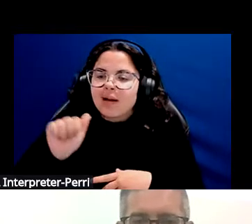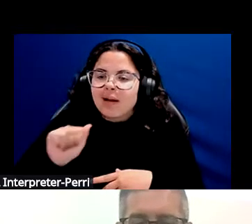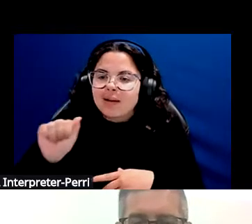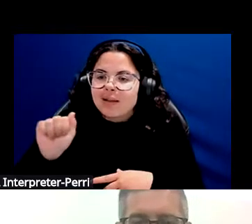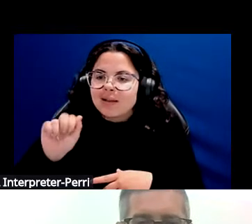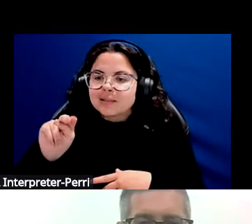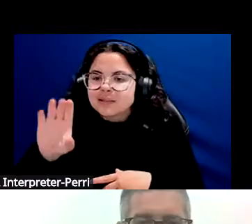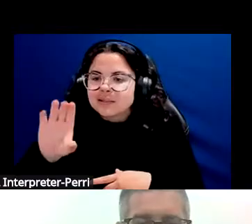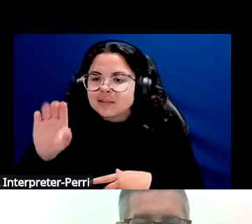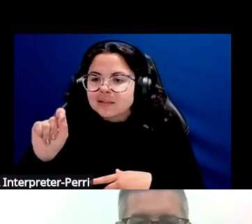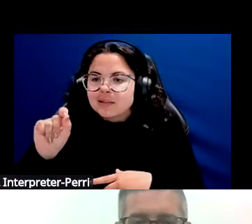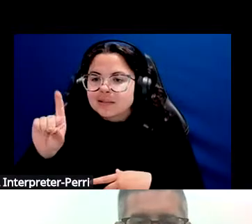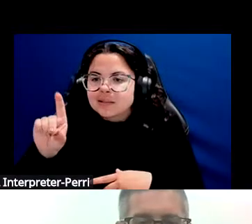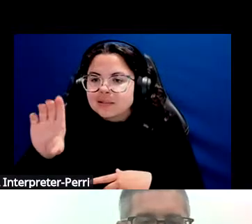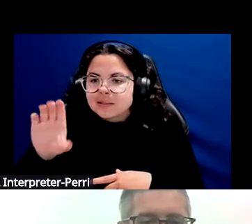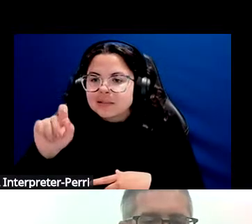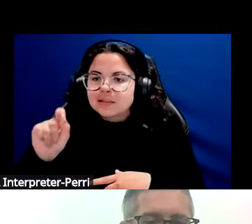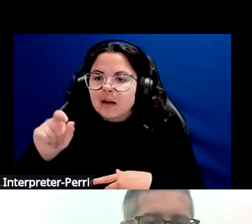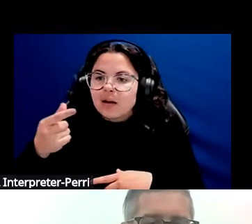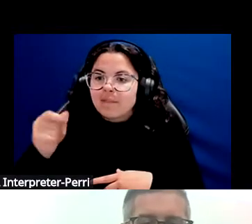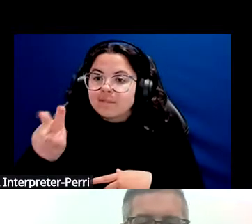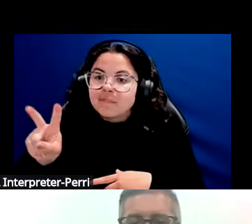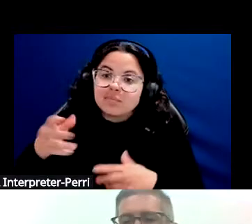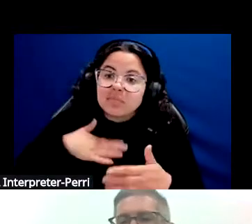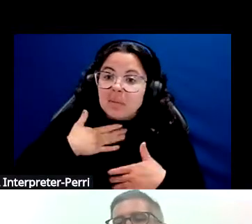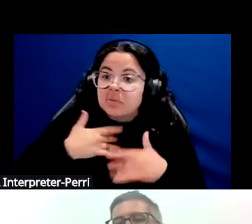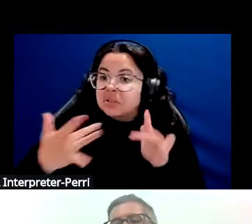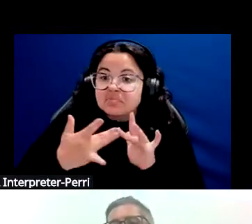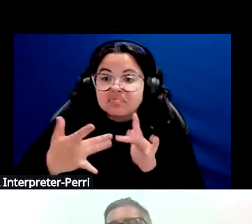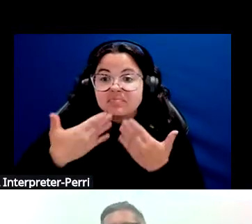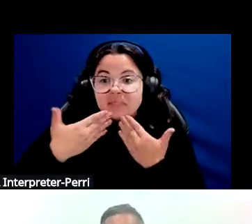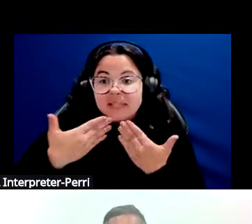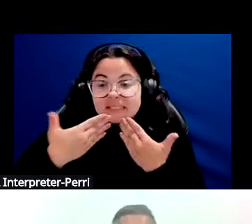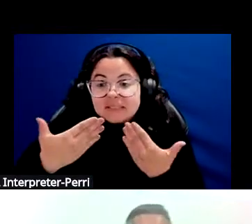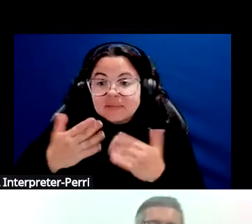5D04@anc.dc.gov, and happy to connect. Thanks.